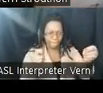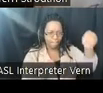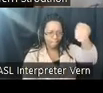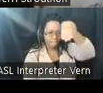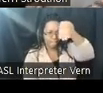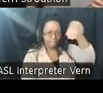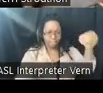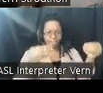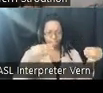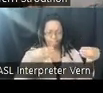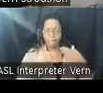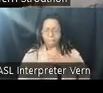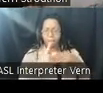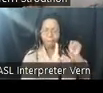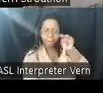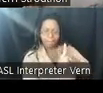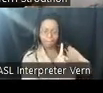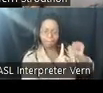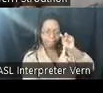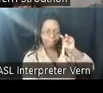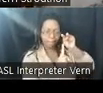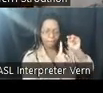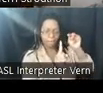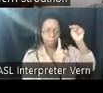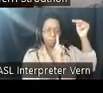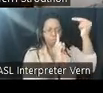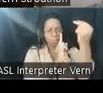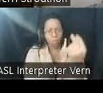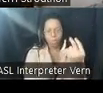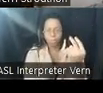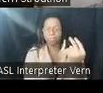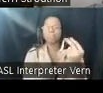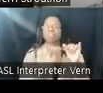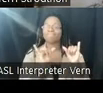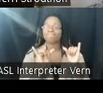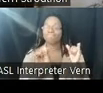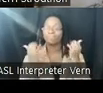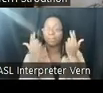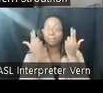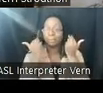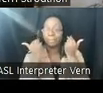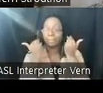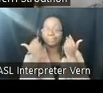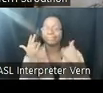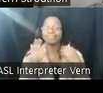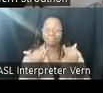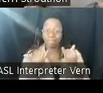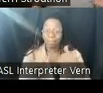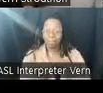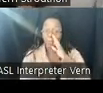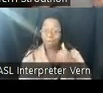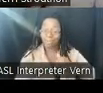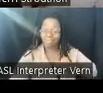our interpretation, we can see a rabbit. And when we see a rabbit, we have a whole different response to what we're doing than if we see the